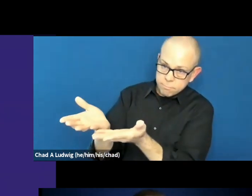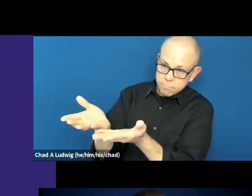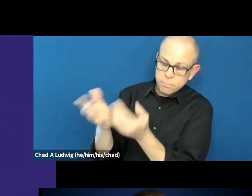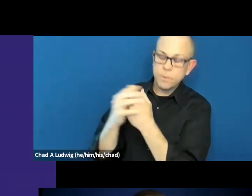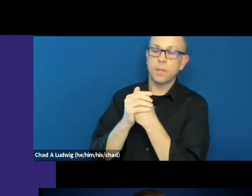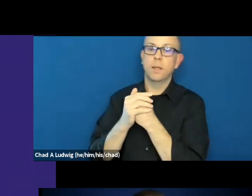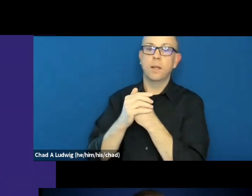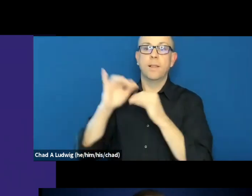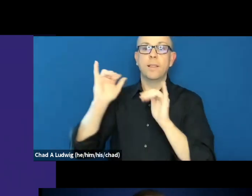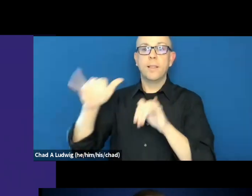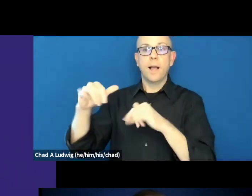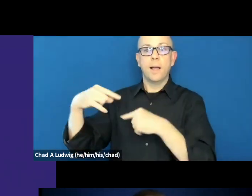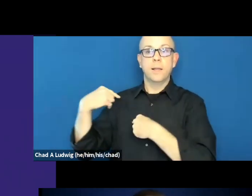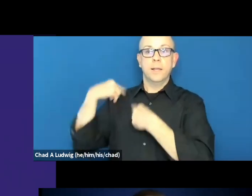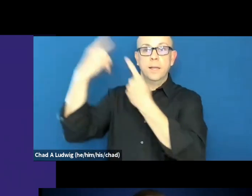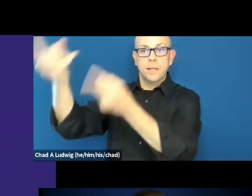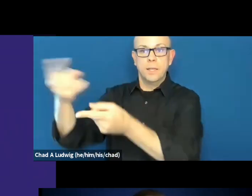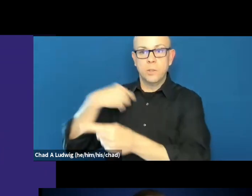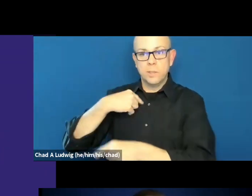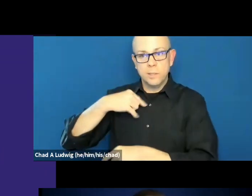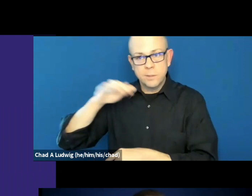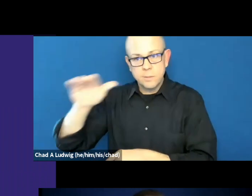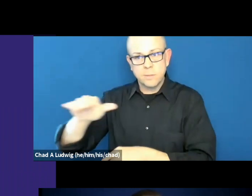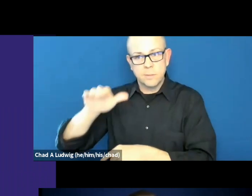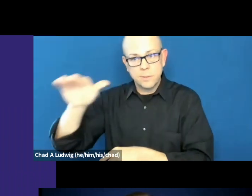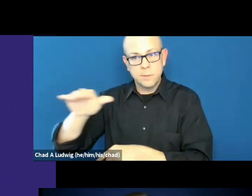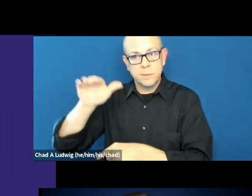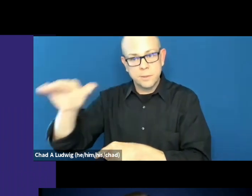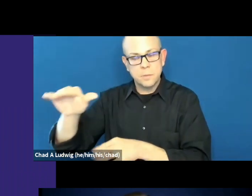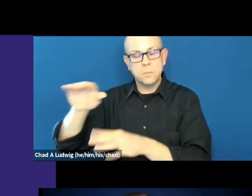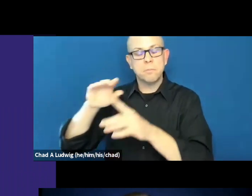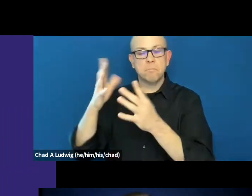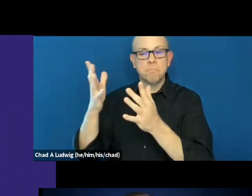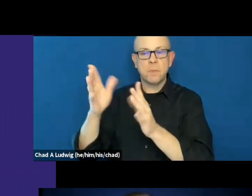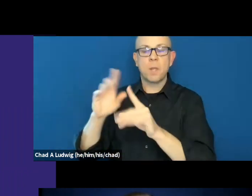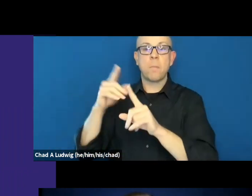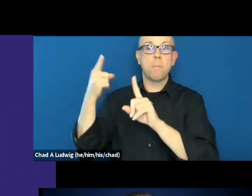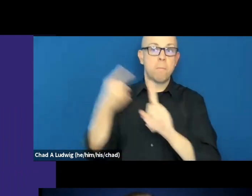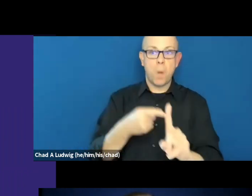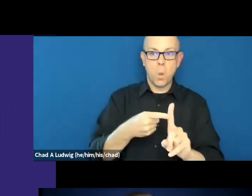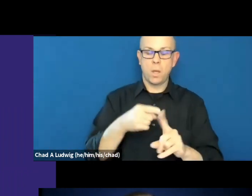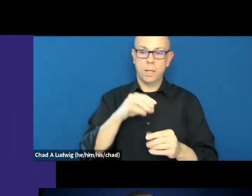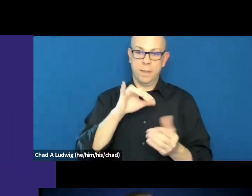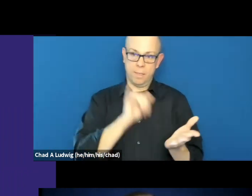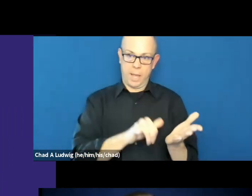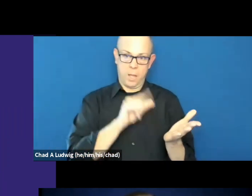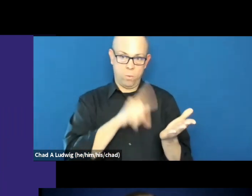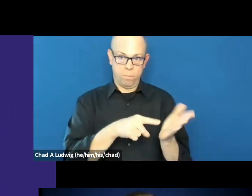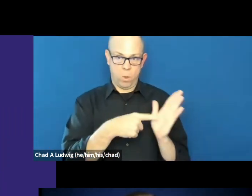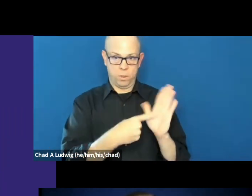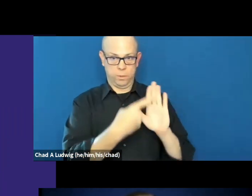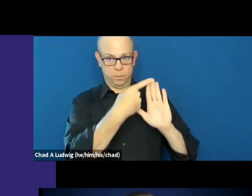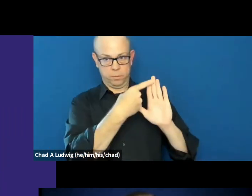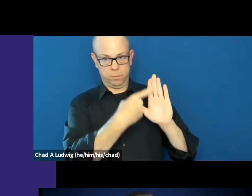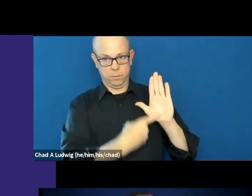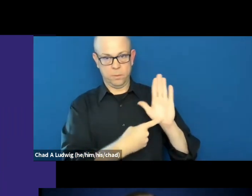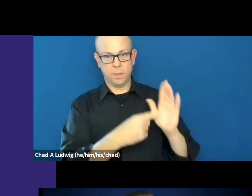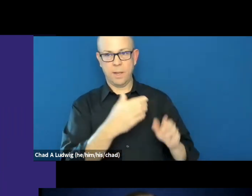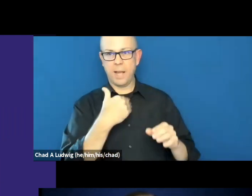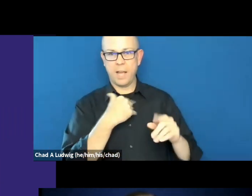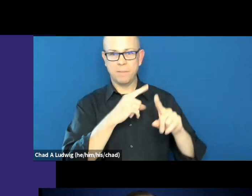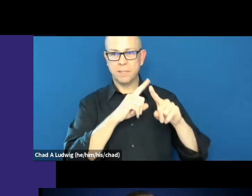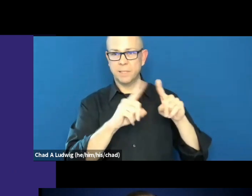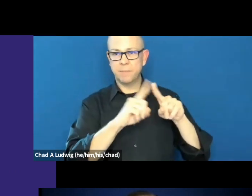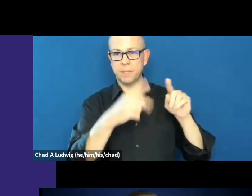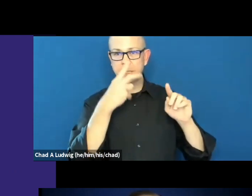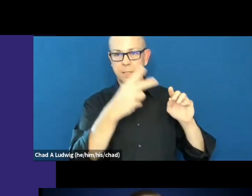back in 2017 as far as the community-based needs and what those entailed. And we'd been in touch with them for a number of years after that,